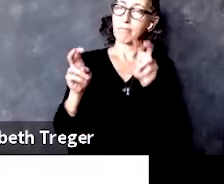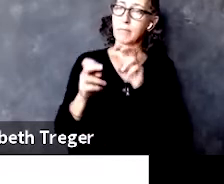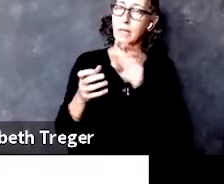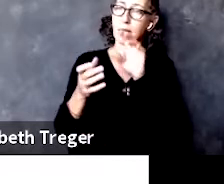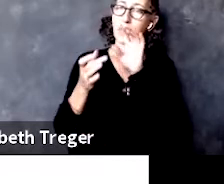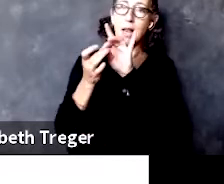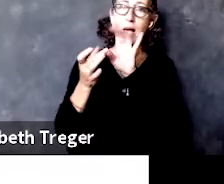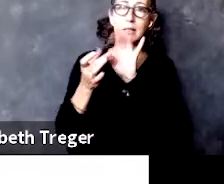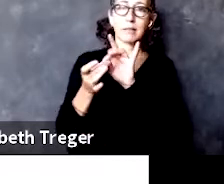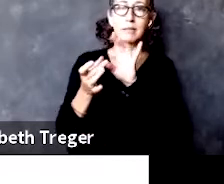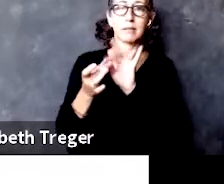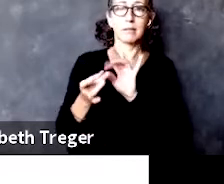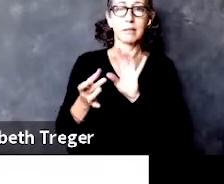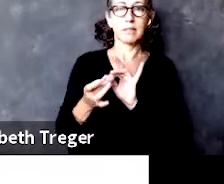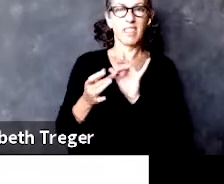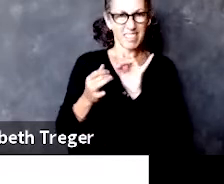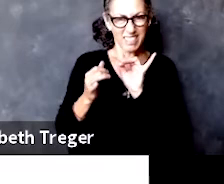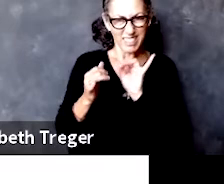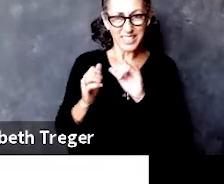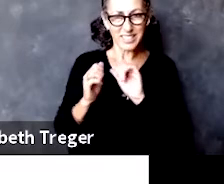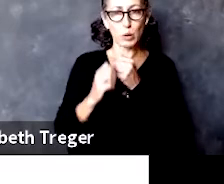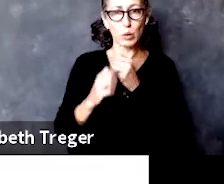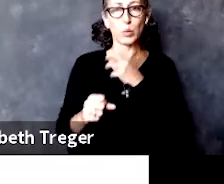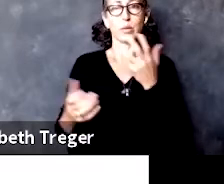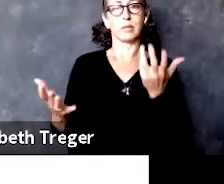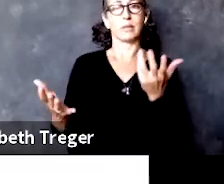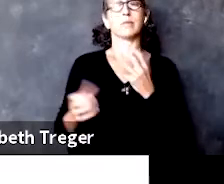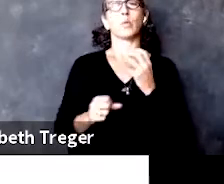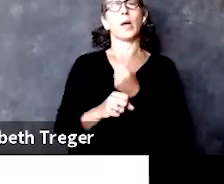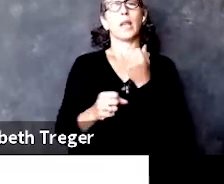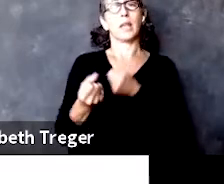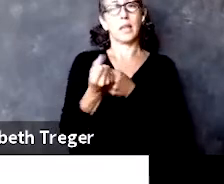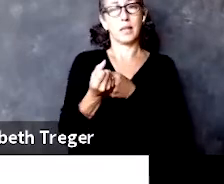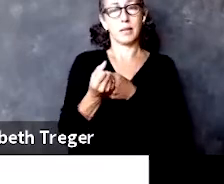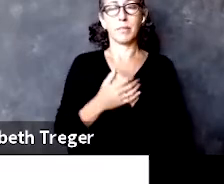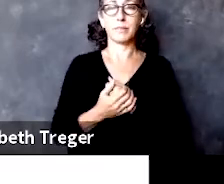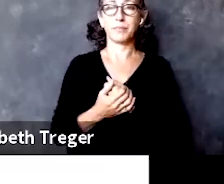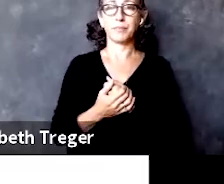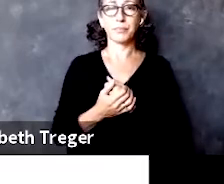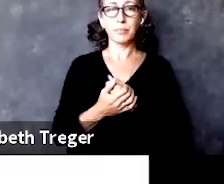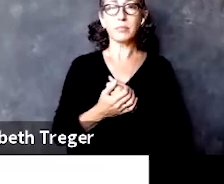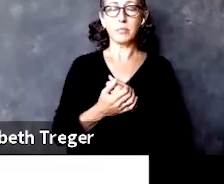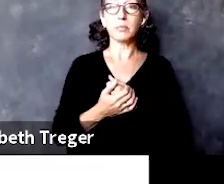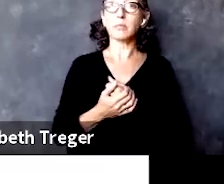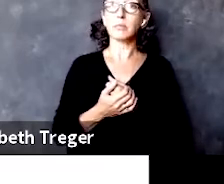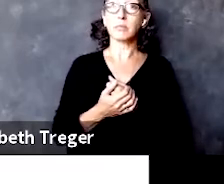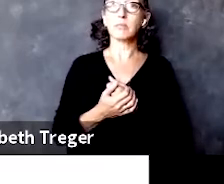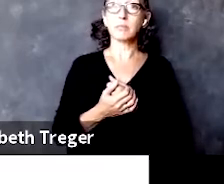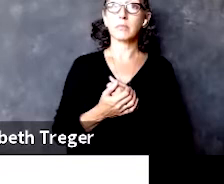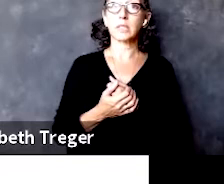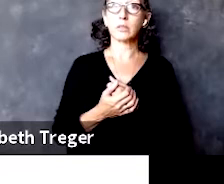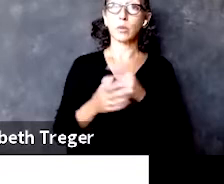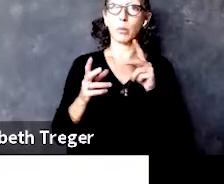those. There's a difference between a position and someone's